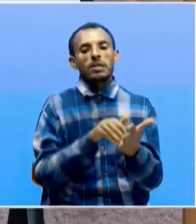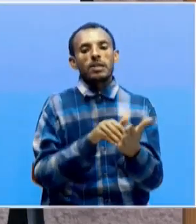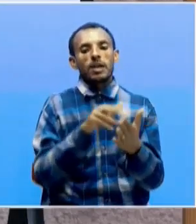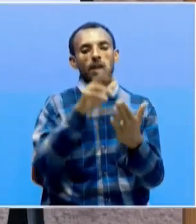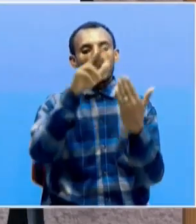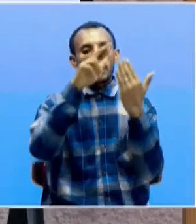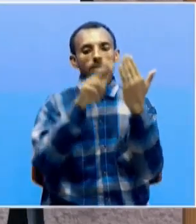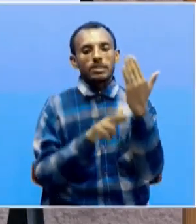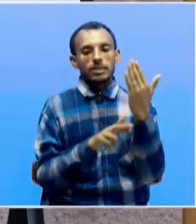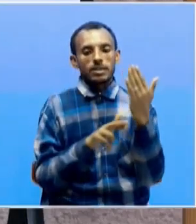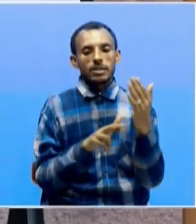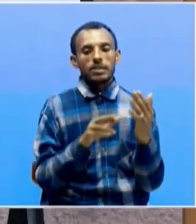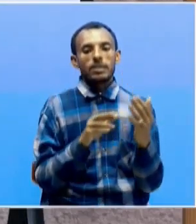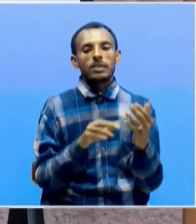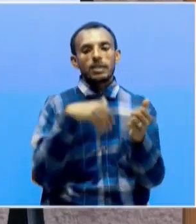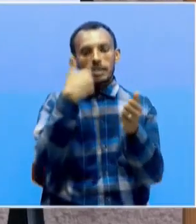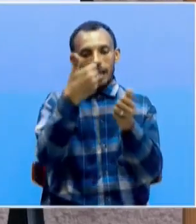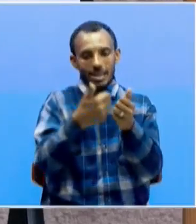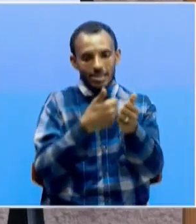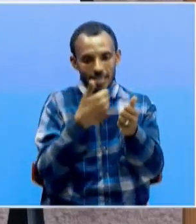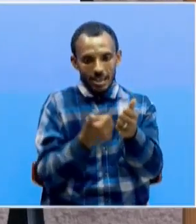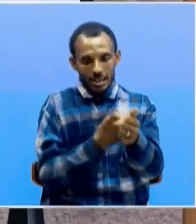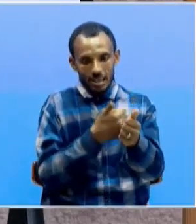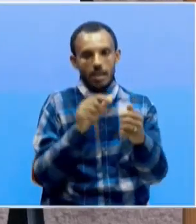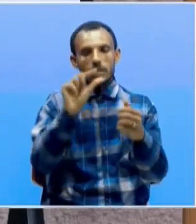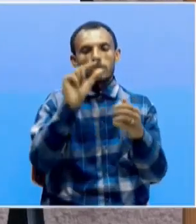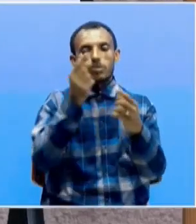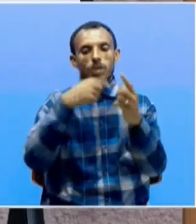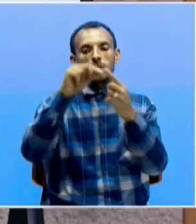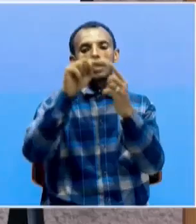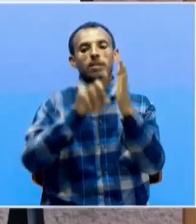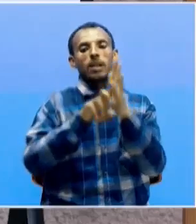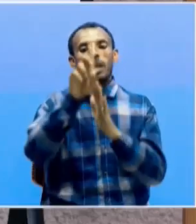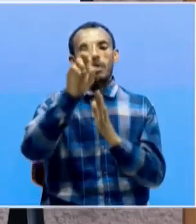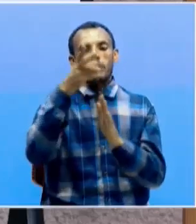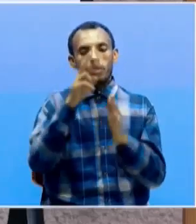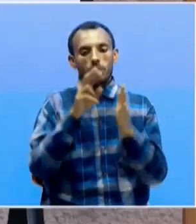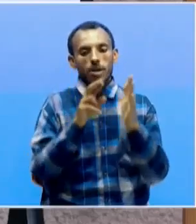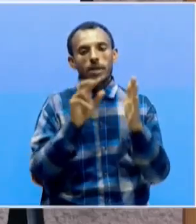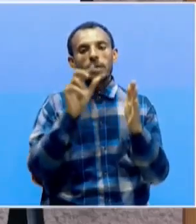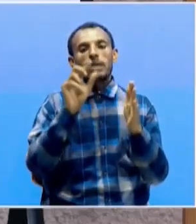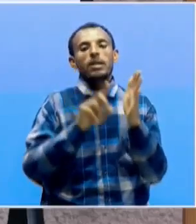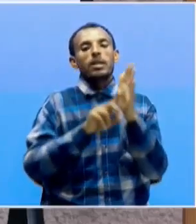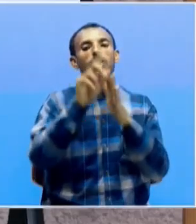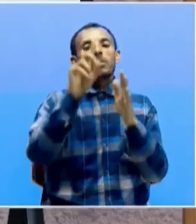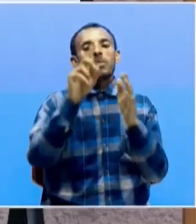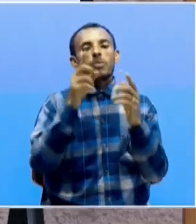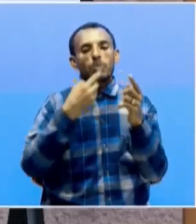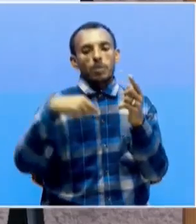set in ascending or descending order. Therefore, median